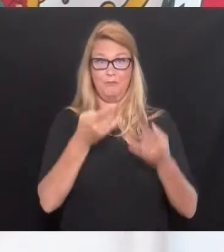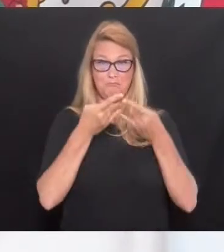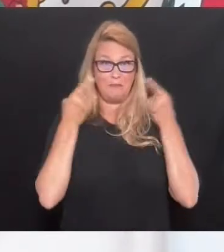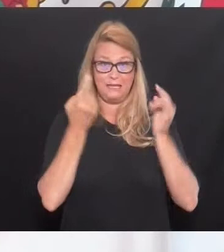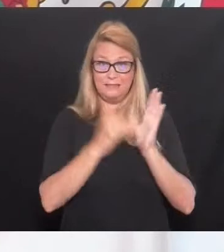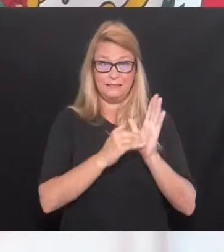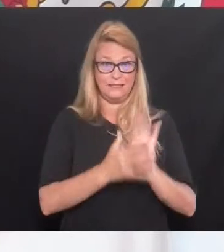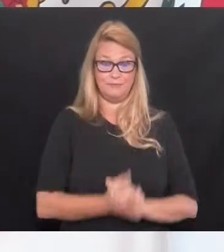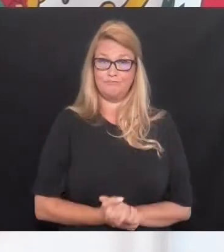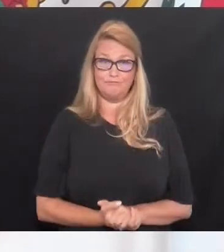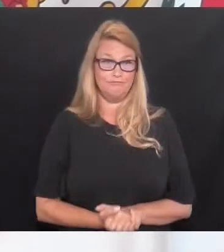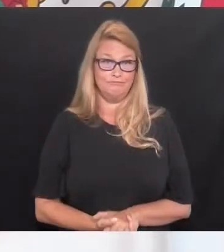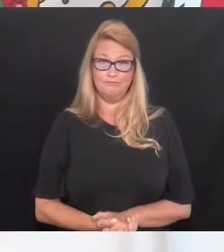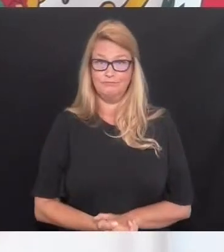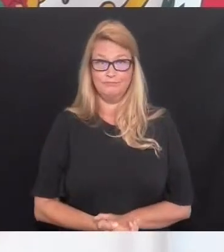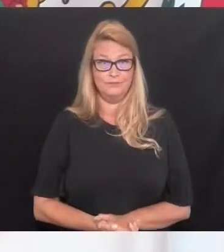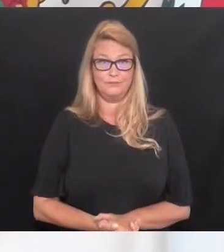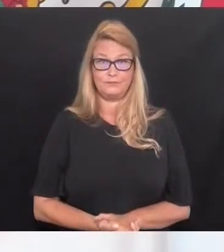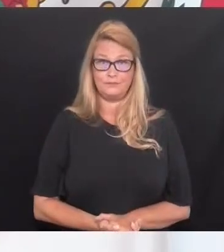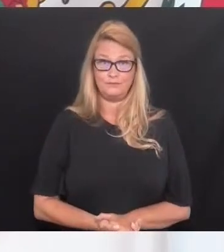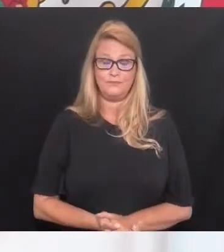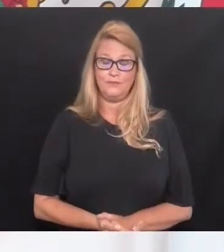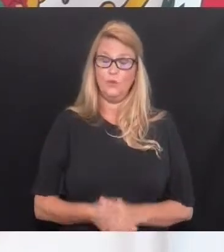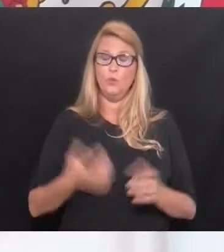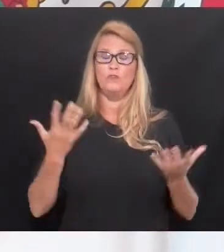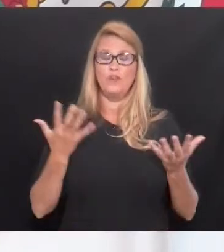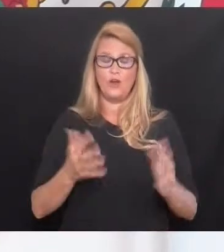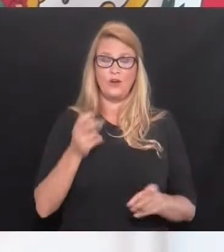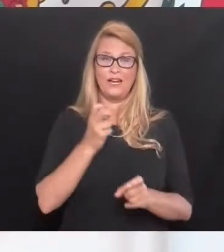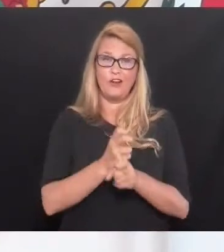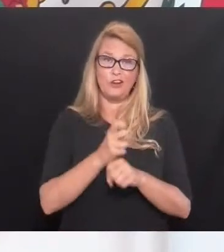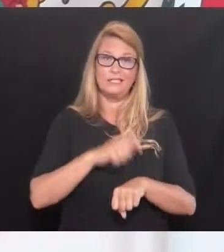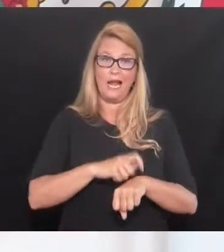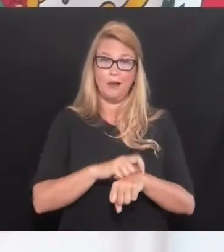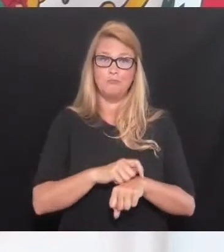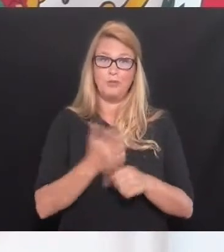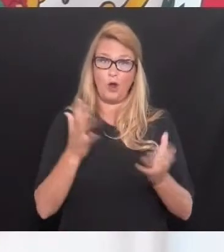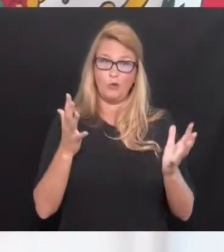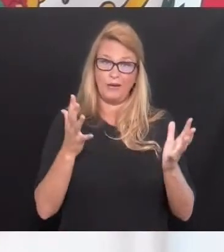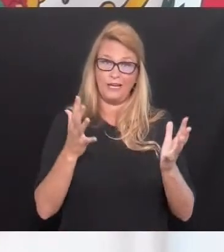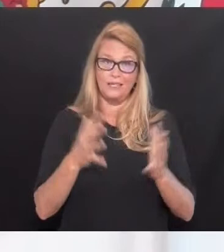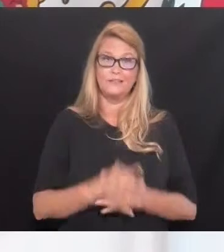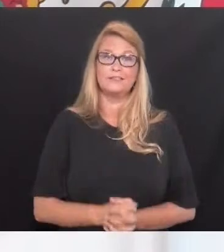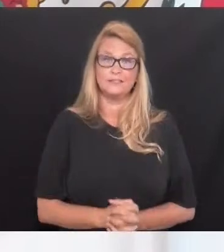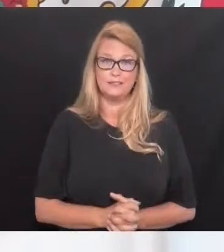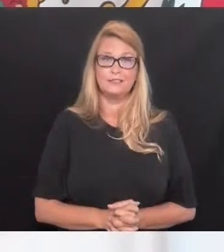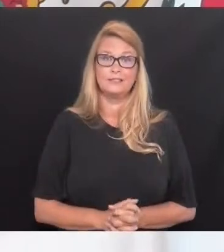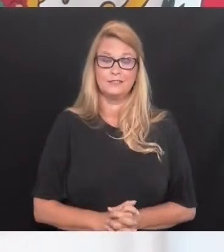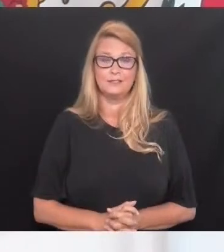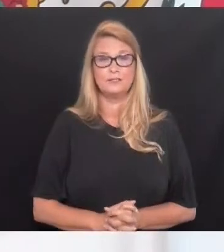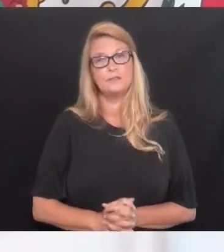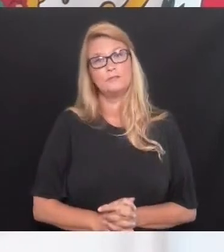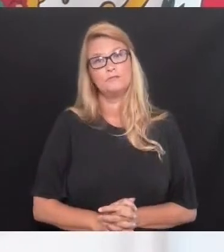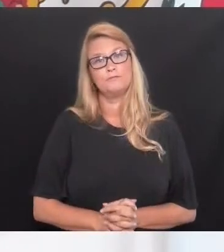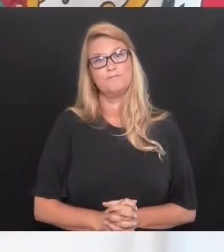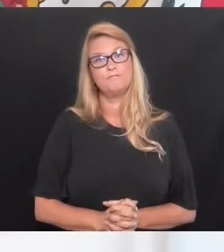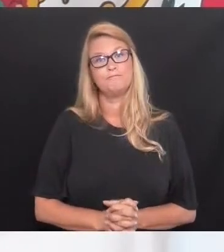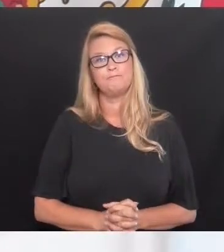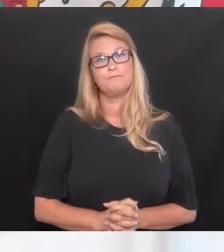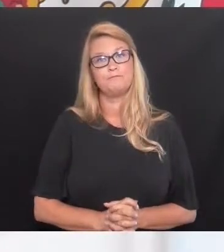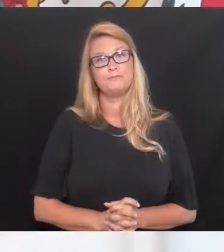stuff, because man, it's been tough enough. That's all there is to it for lots of folks.